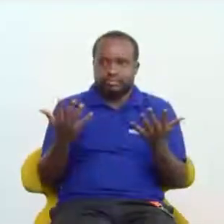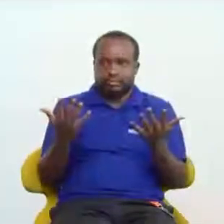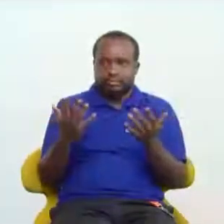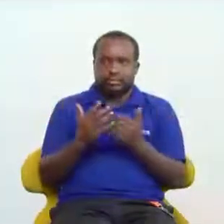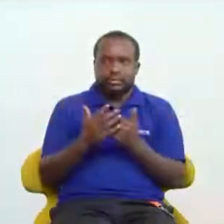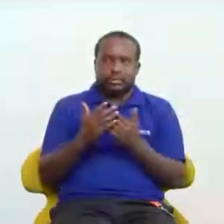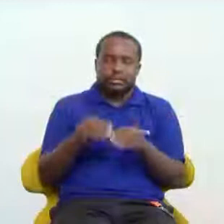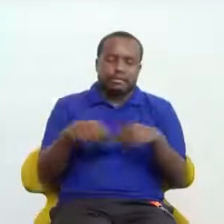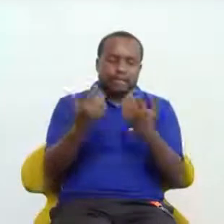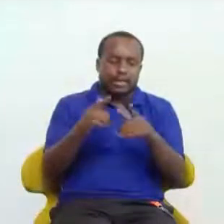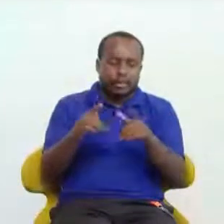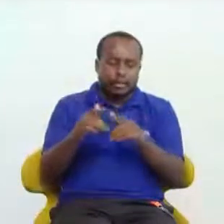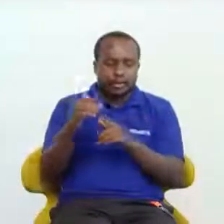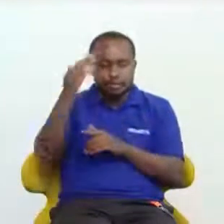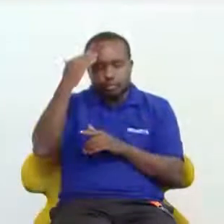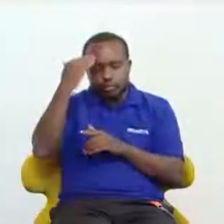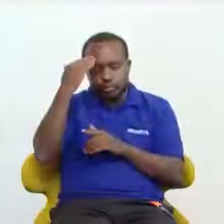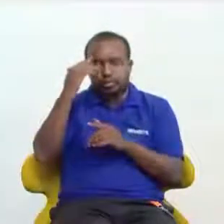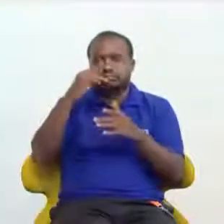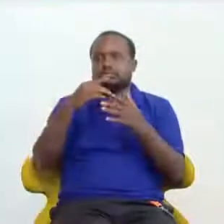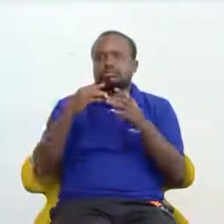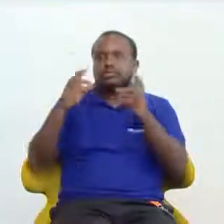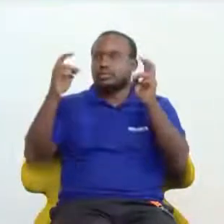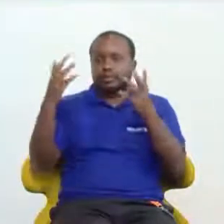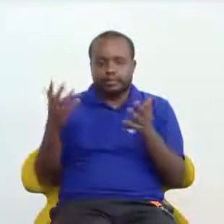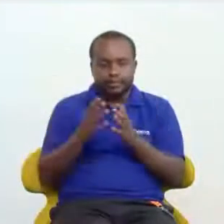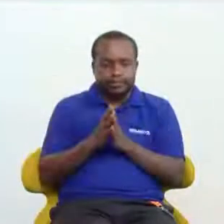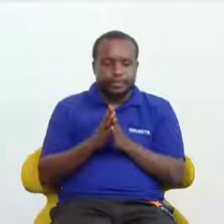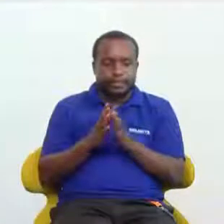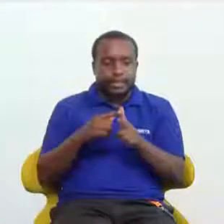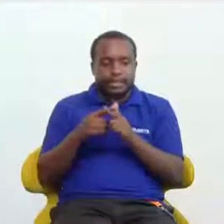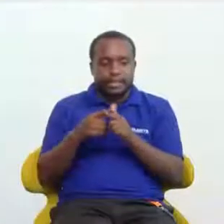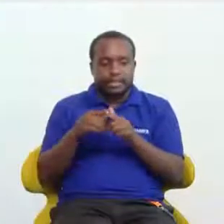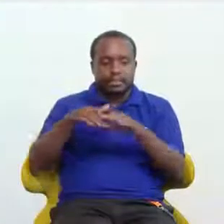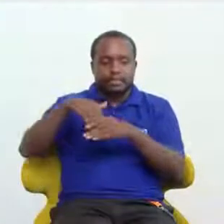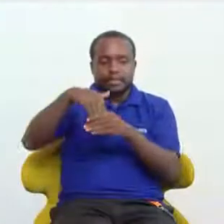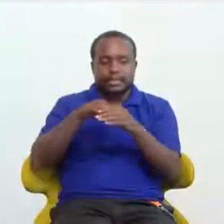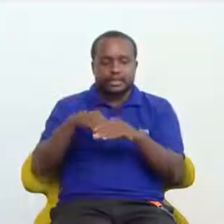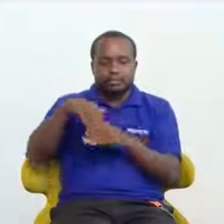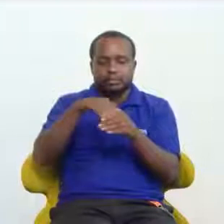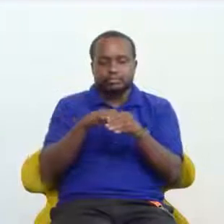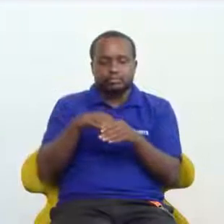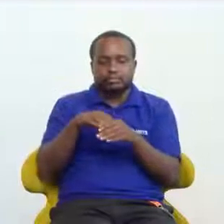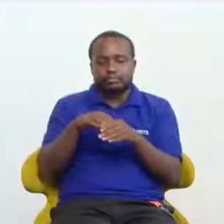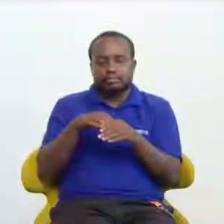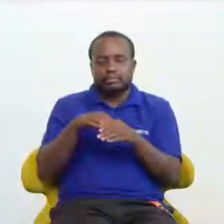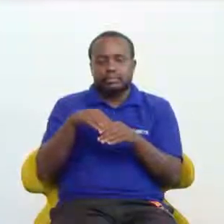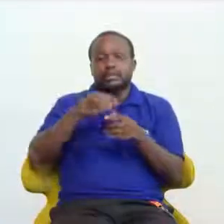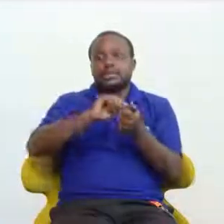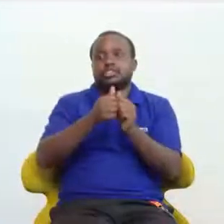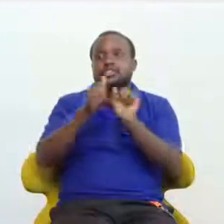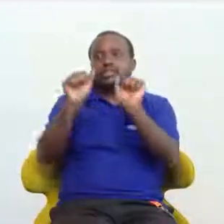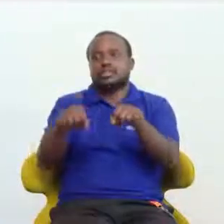common language, so we all know what we're talking about. And then finally, it's also flexible. This is a living document. It can be